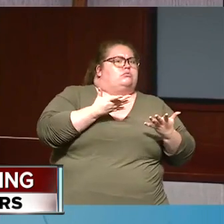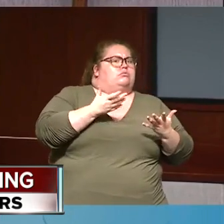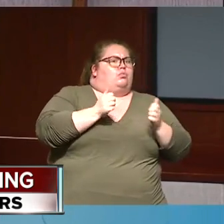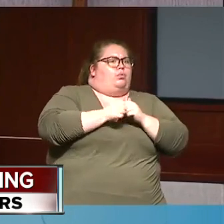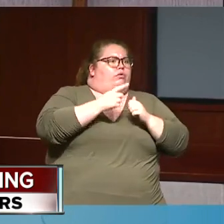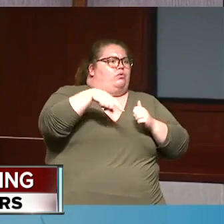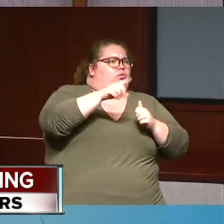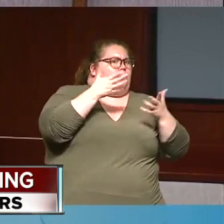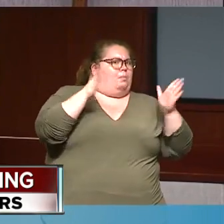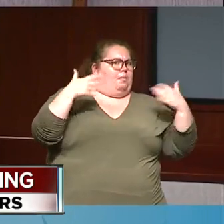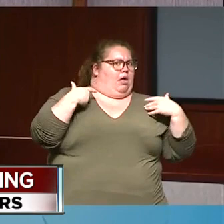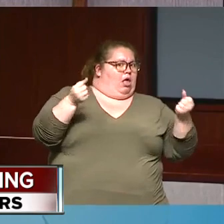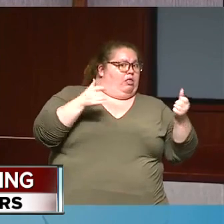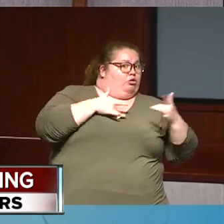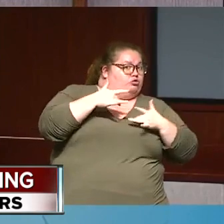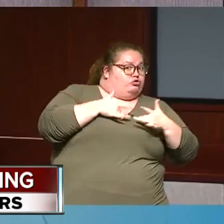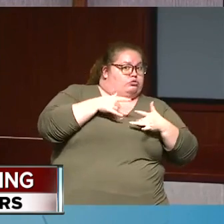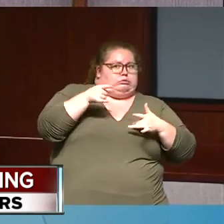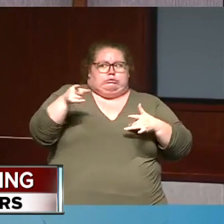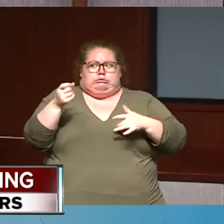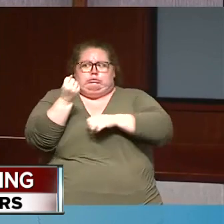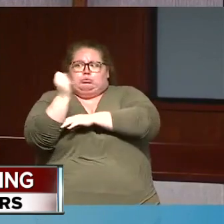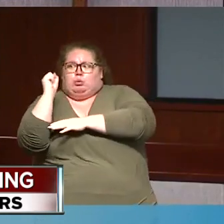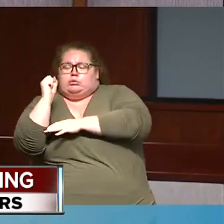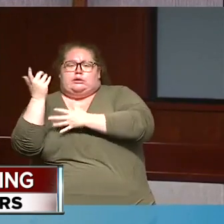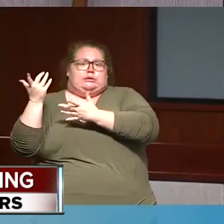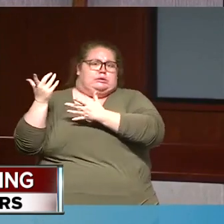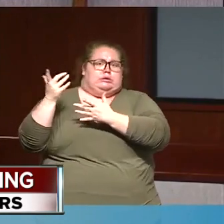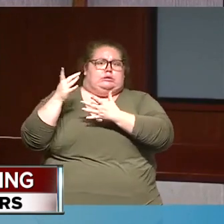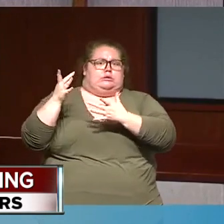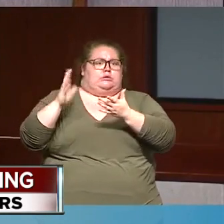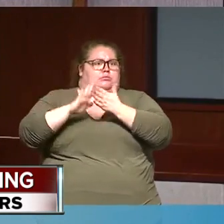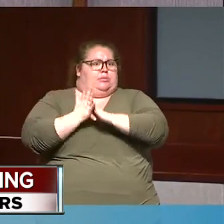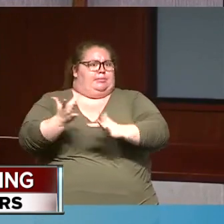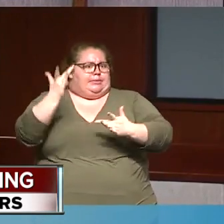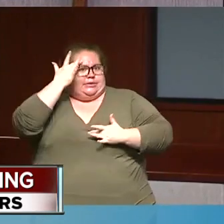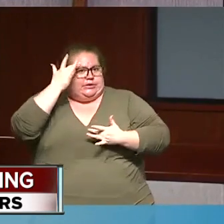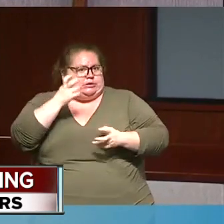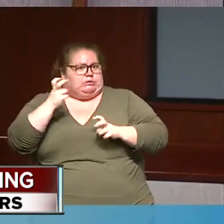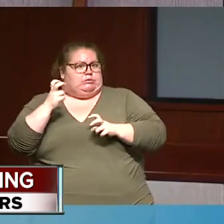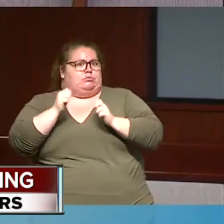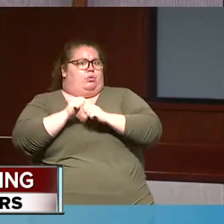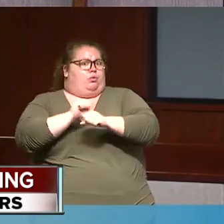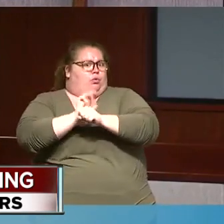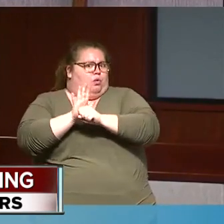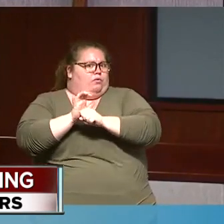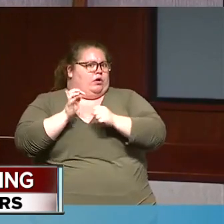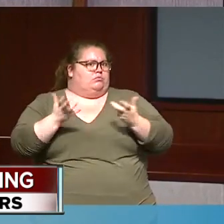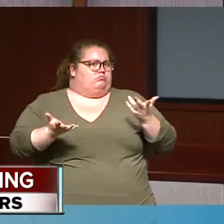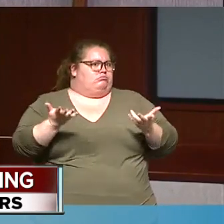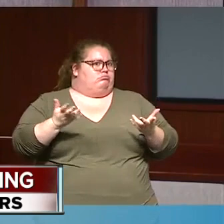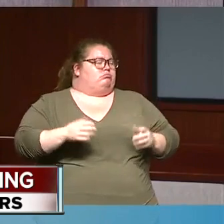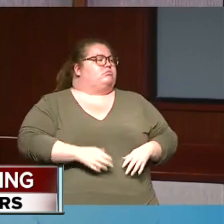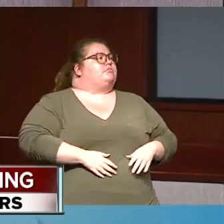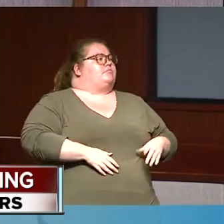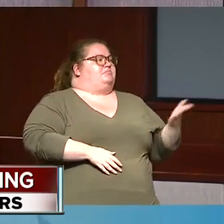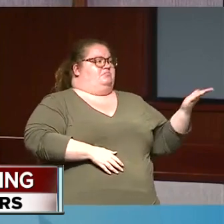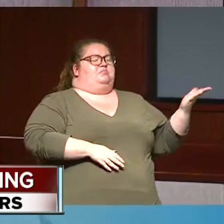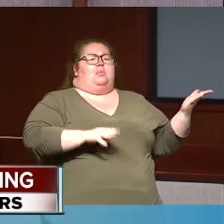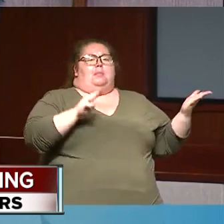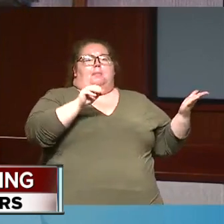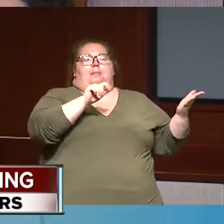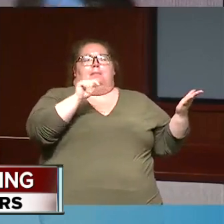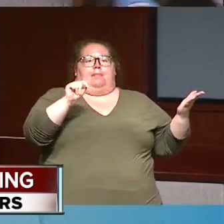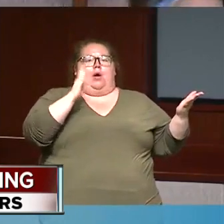health officials about, ramifications maybe in 2 weeks' time? Thanks for your question, Tim. Matt from Public Health is going to address